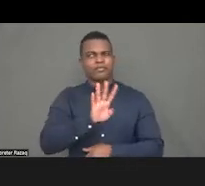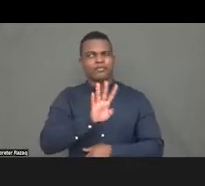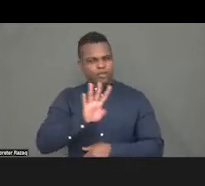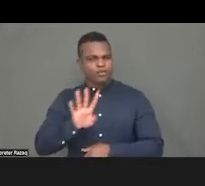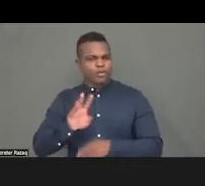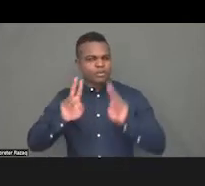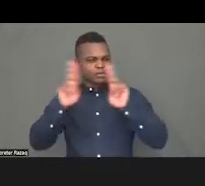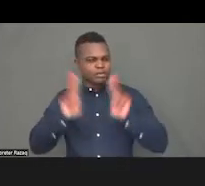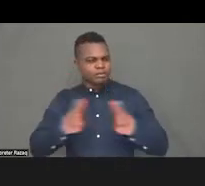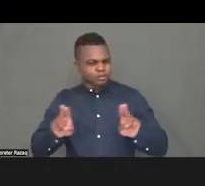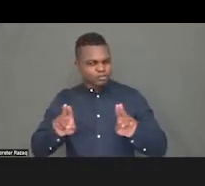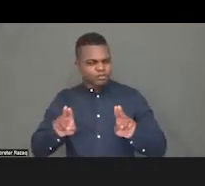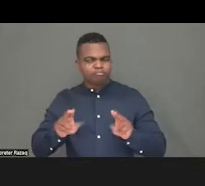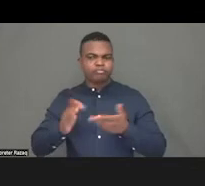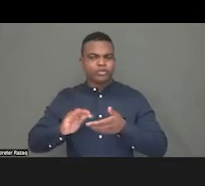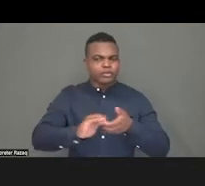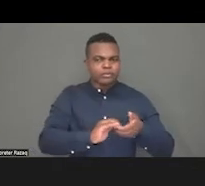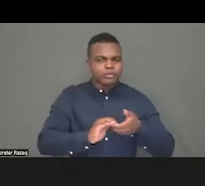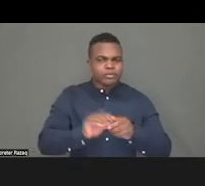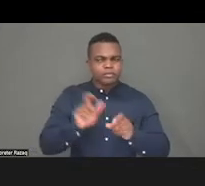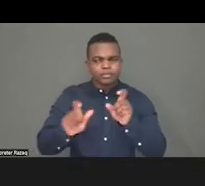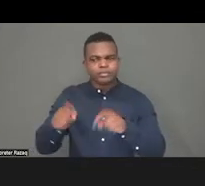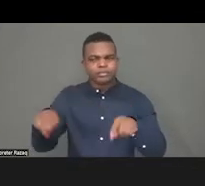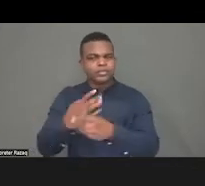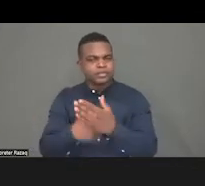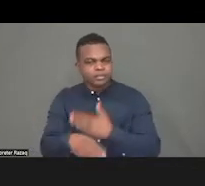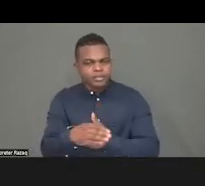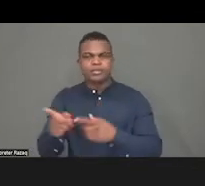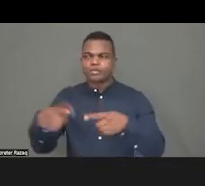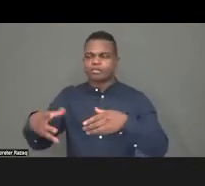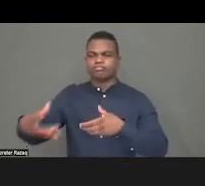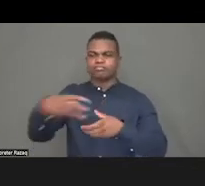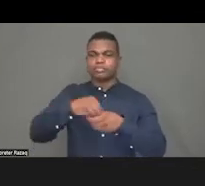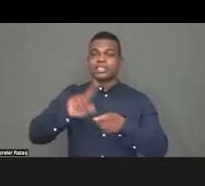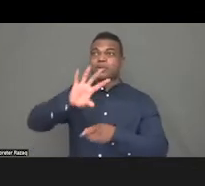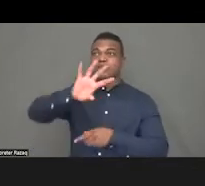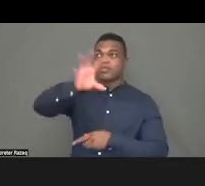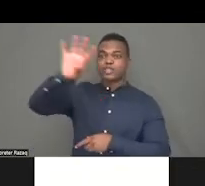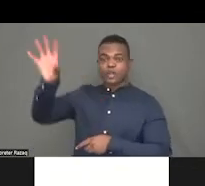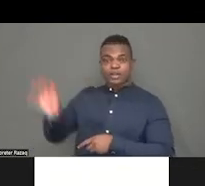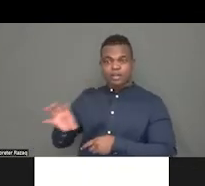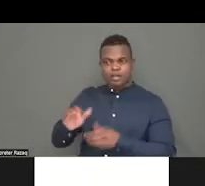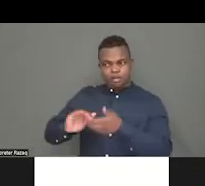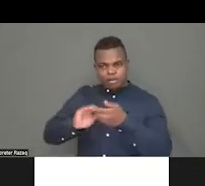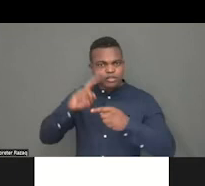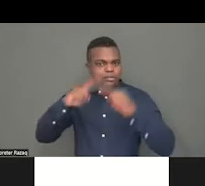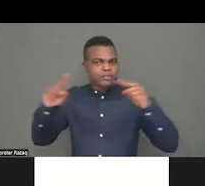organizations. So I will talk on 3 core